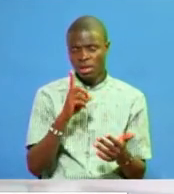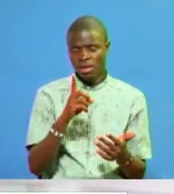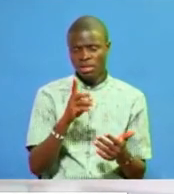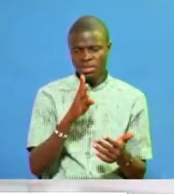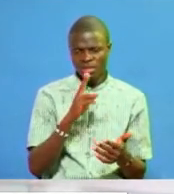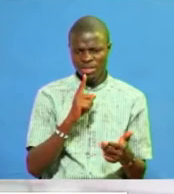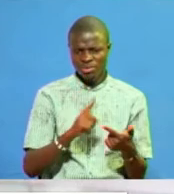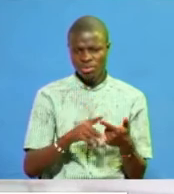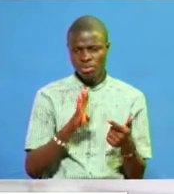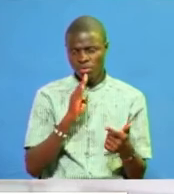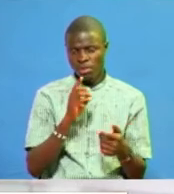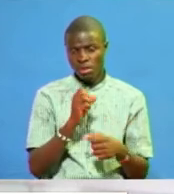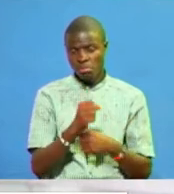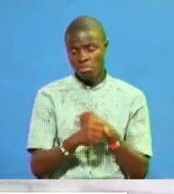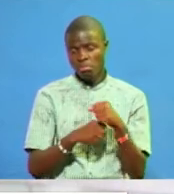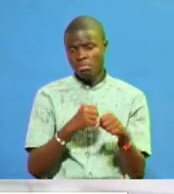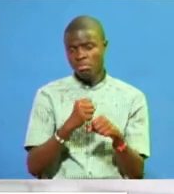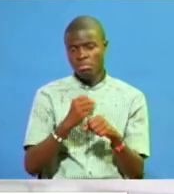cases?